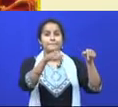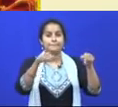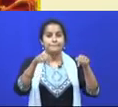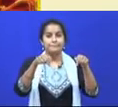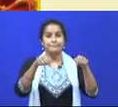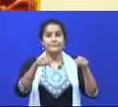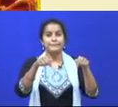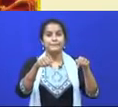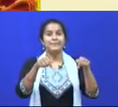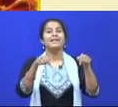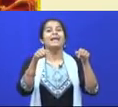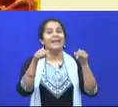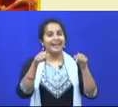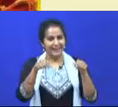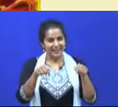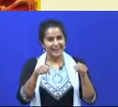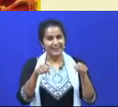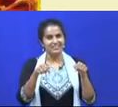Mirabai.